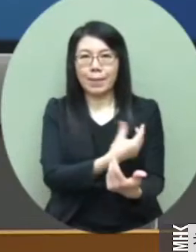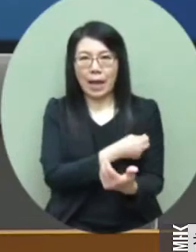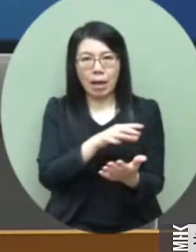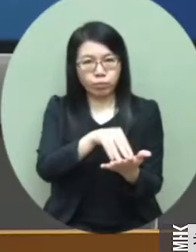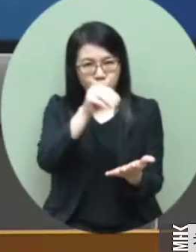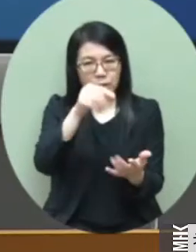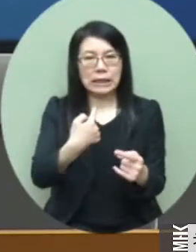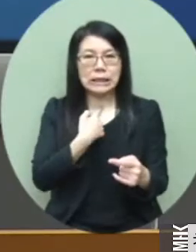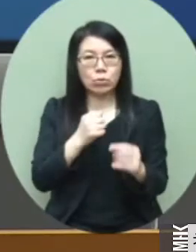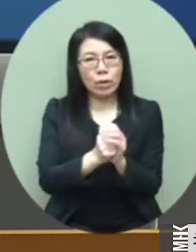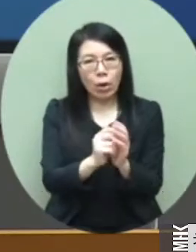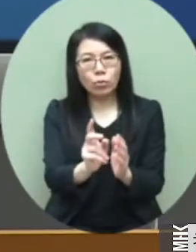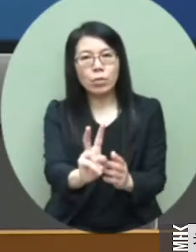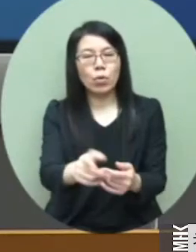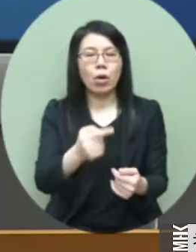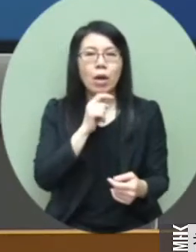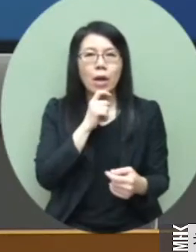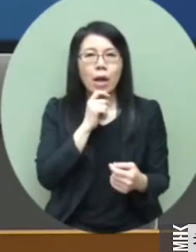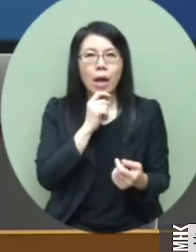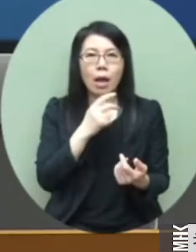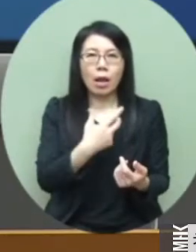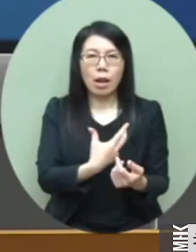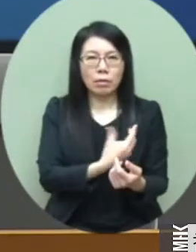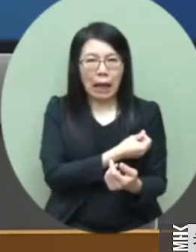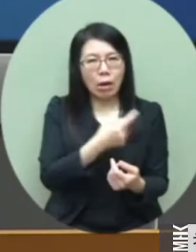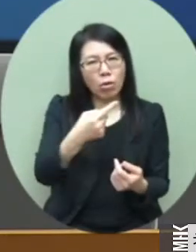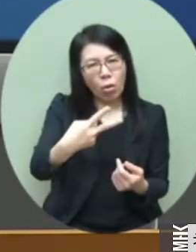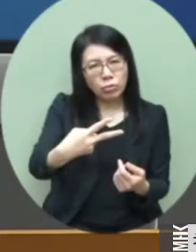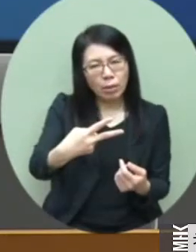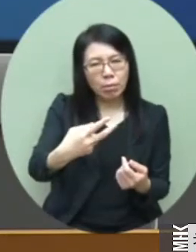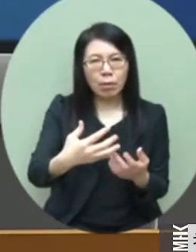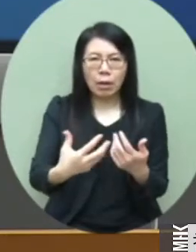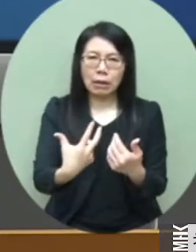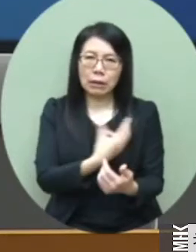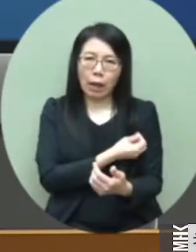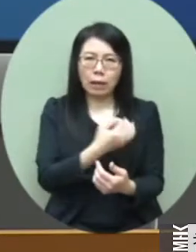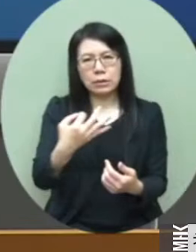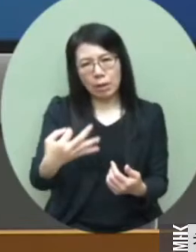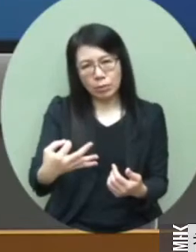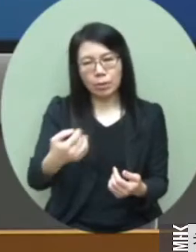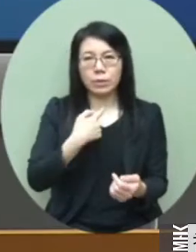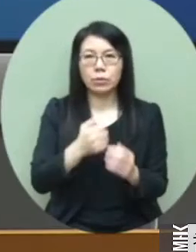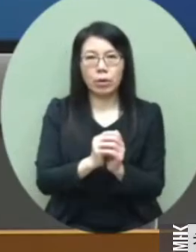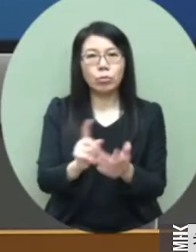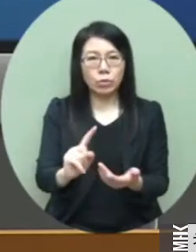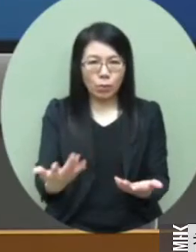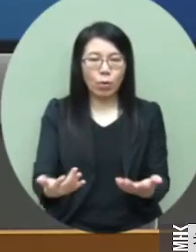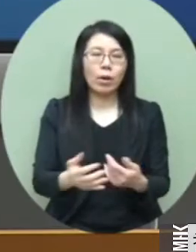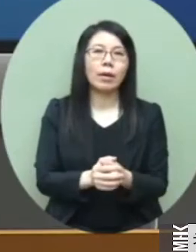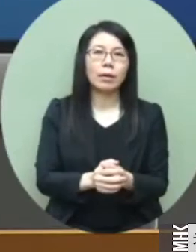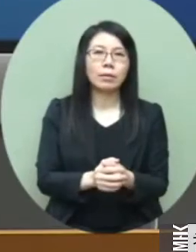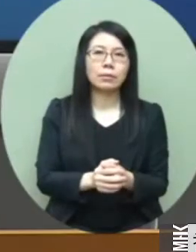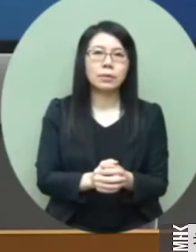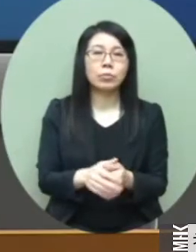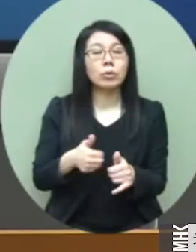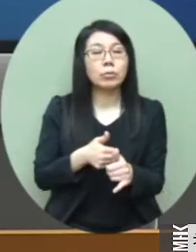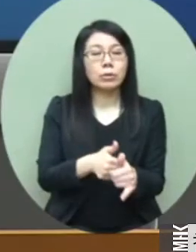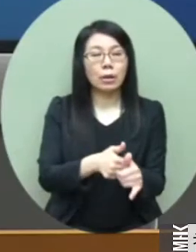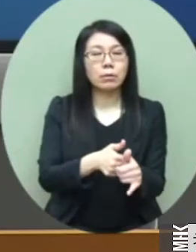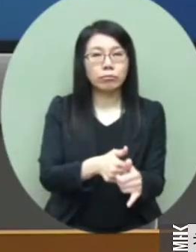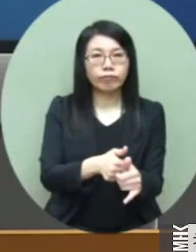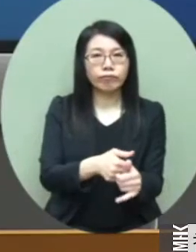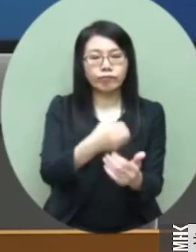jabs or 3 jabs, and then, you know, one would have to follow, you know, that one, but you are given time to do